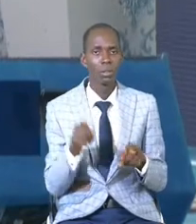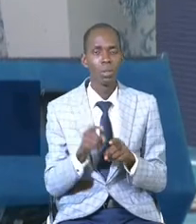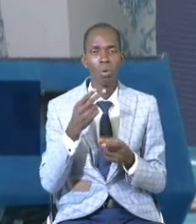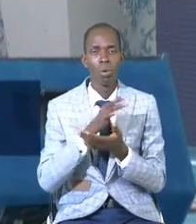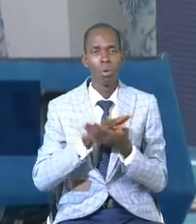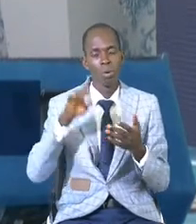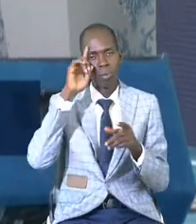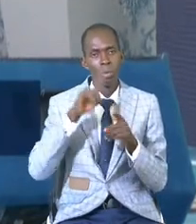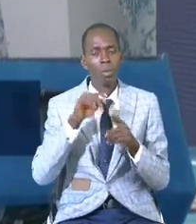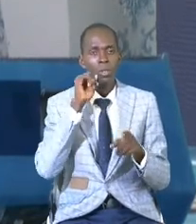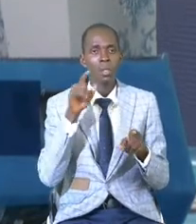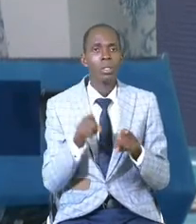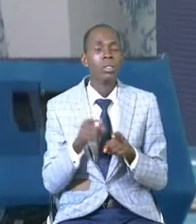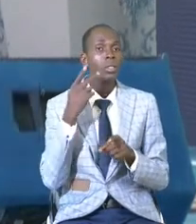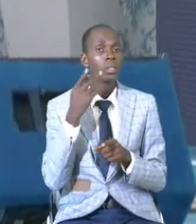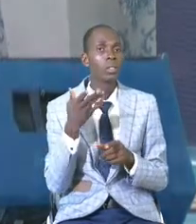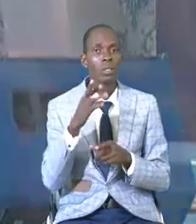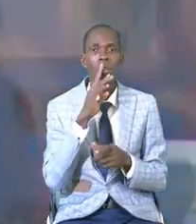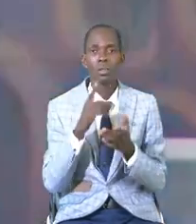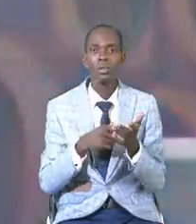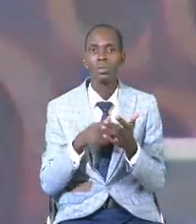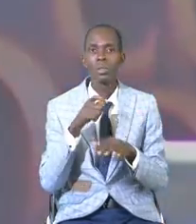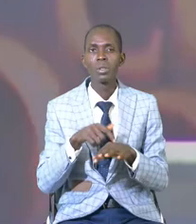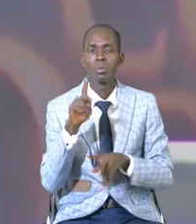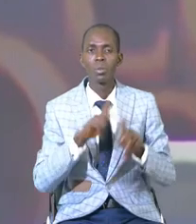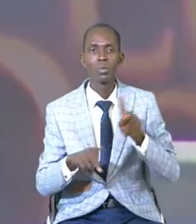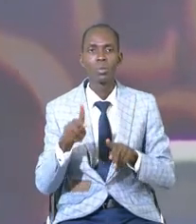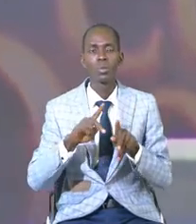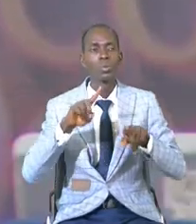holy brethren. Sometimes some people go around.